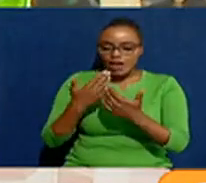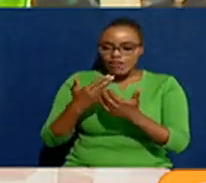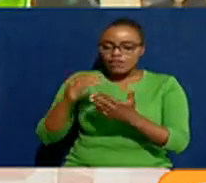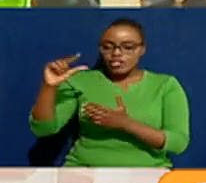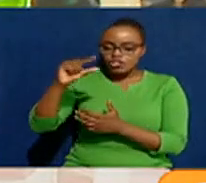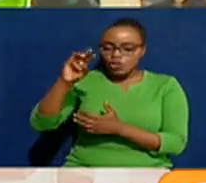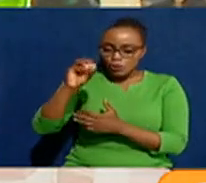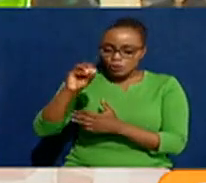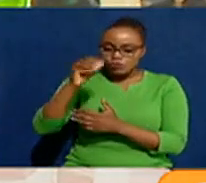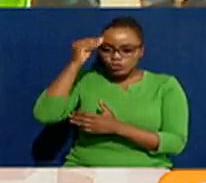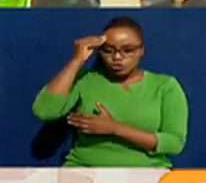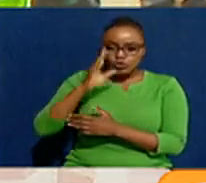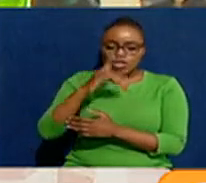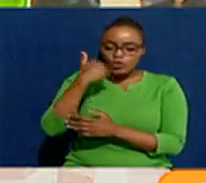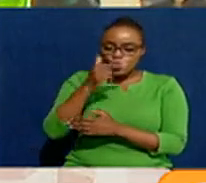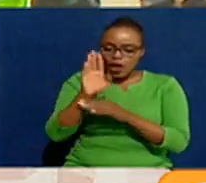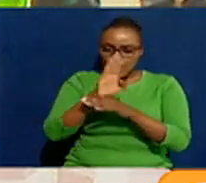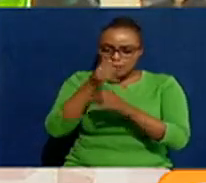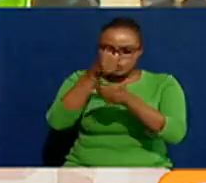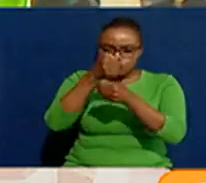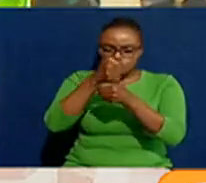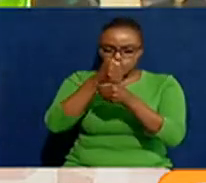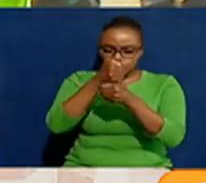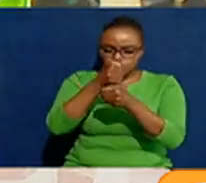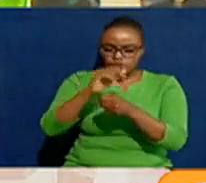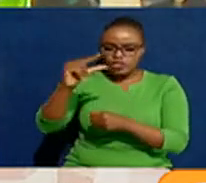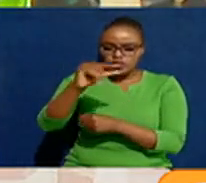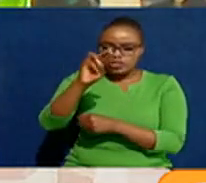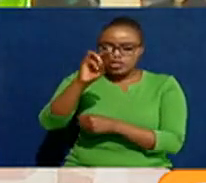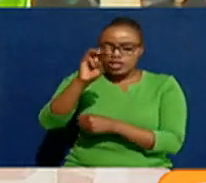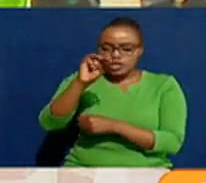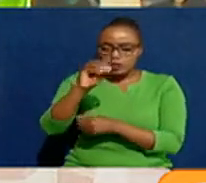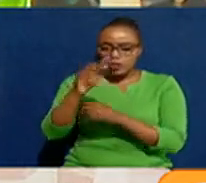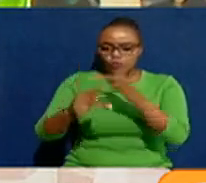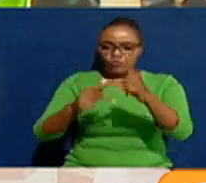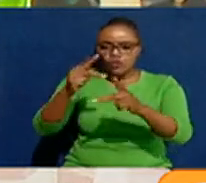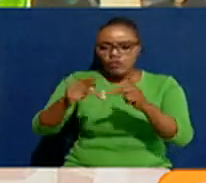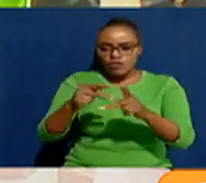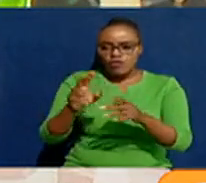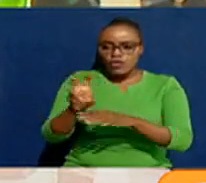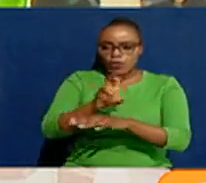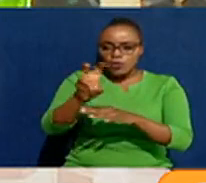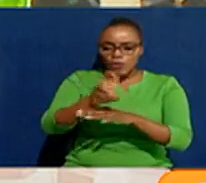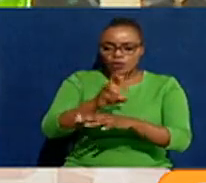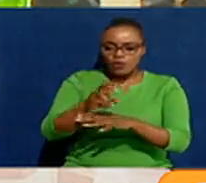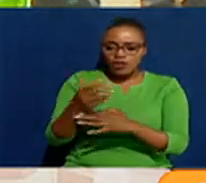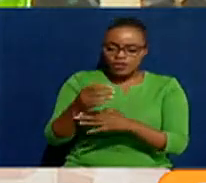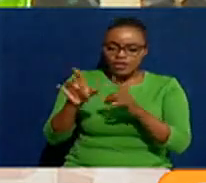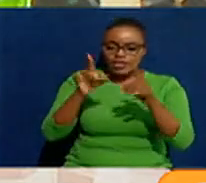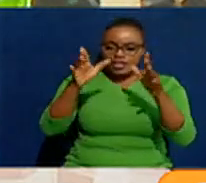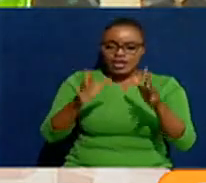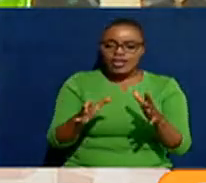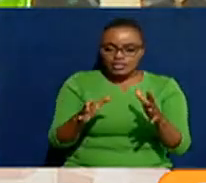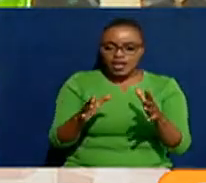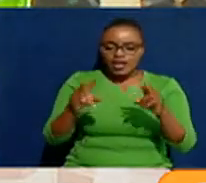genetic engineering students were busy carrying out the entire GMO processes under the watchful eye of the facility's director and